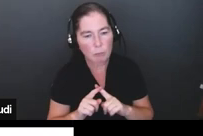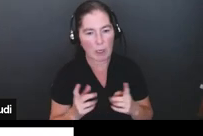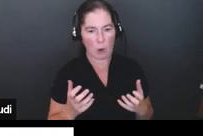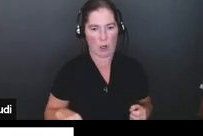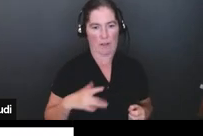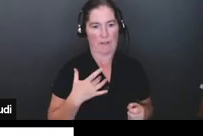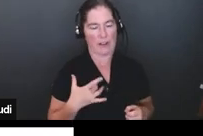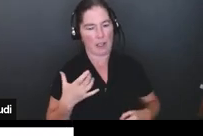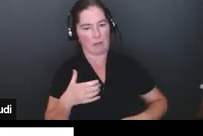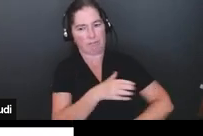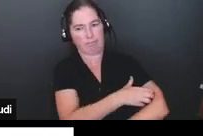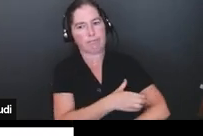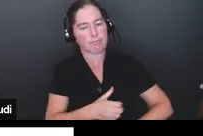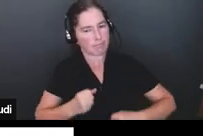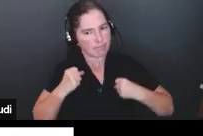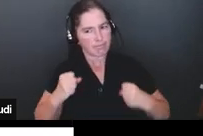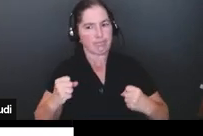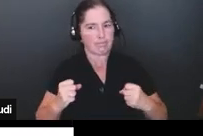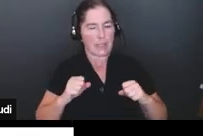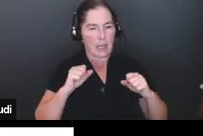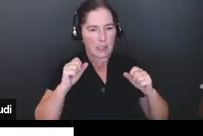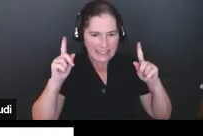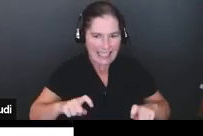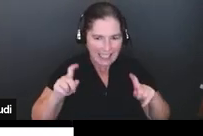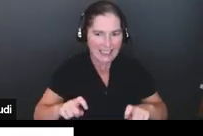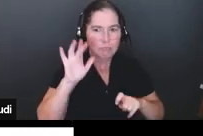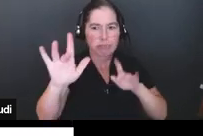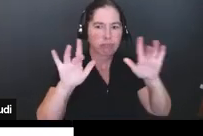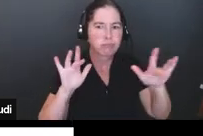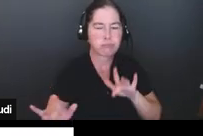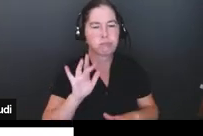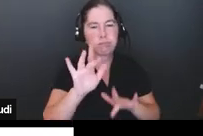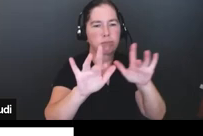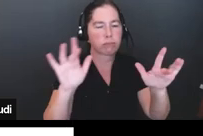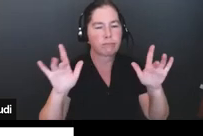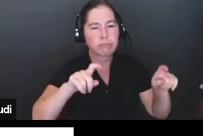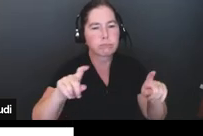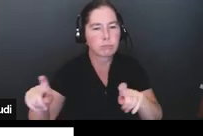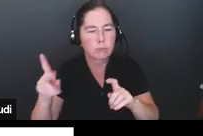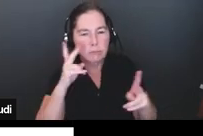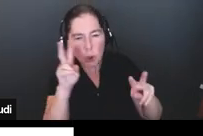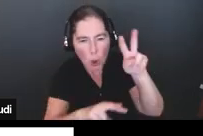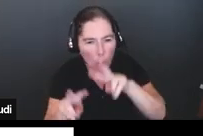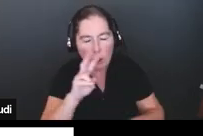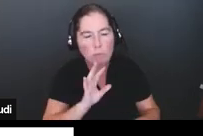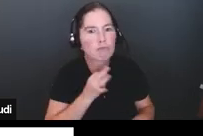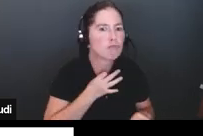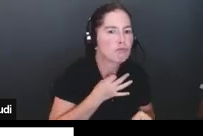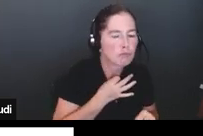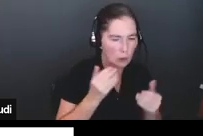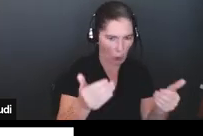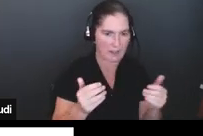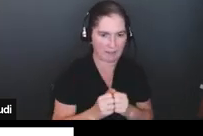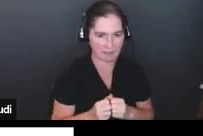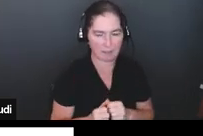feel empowered to push the buttons, to click on things, to wonder. Matter of